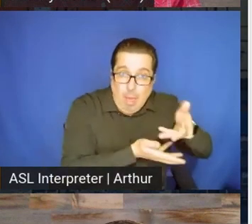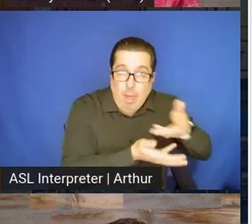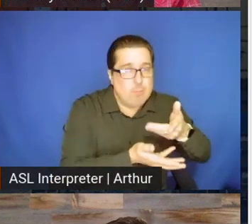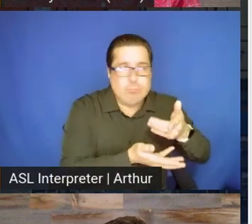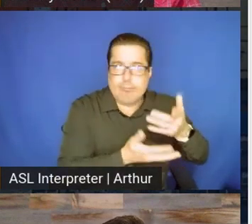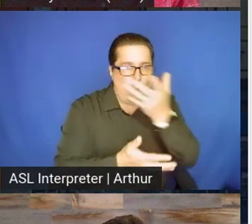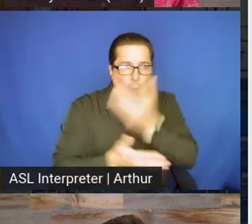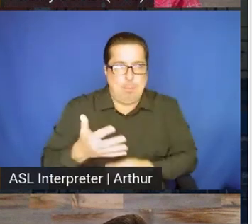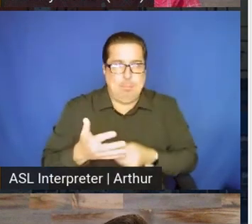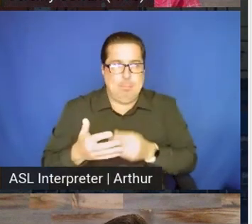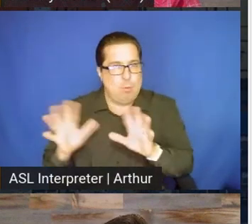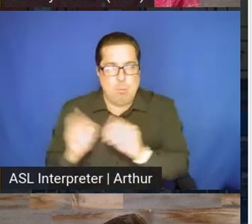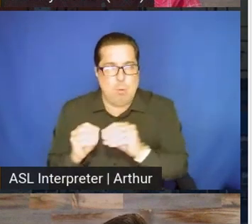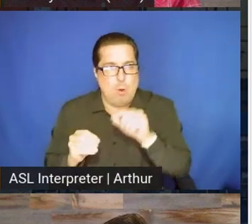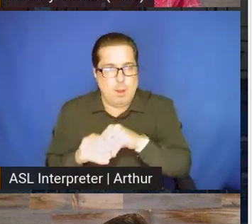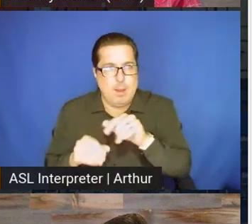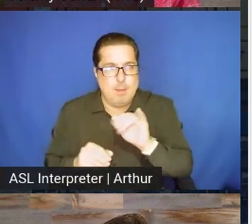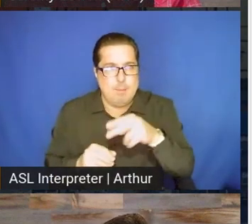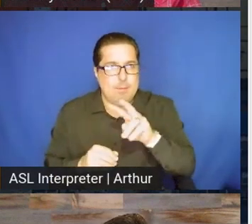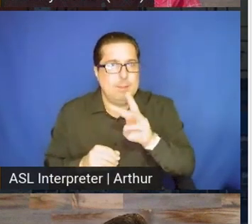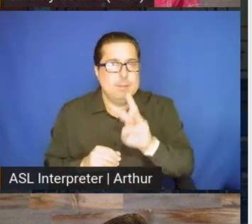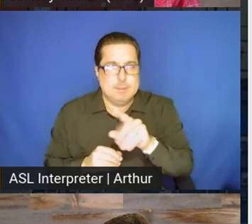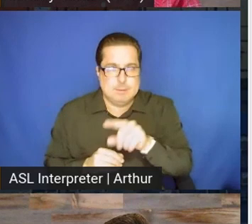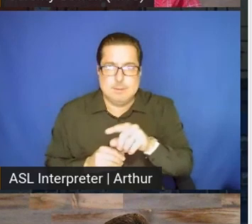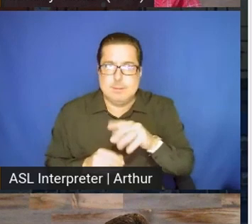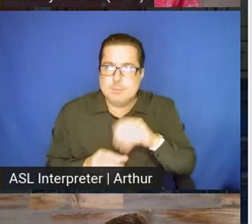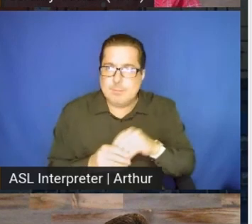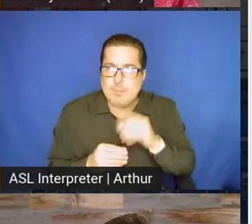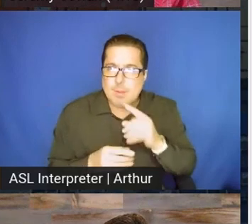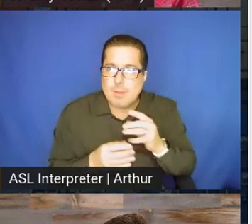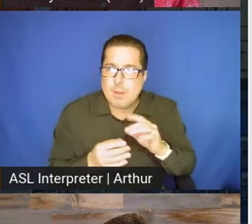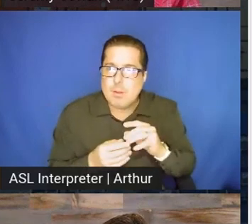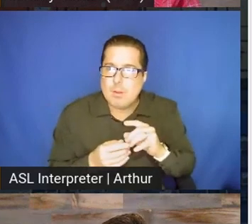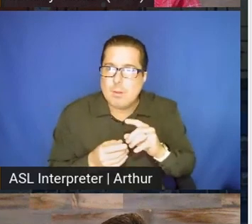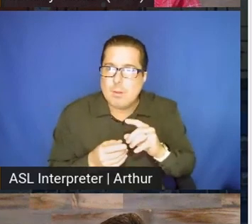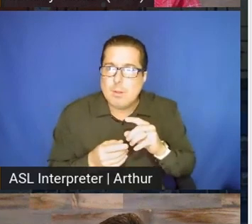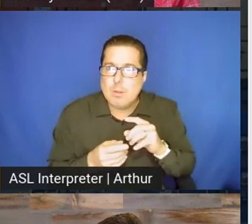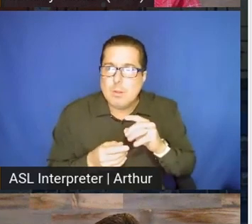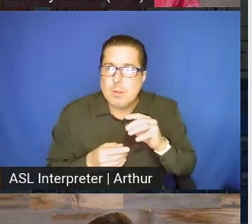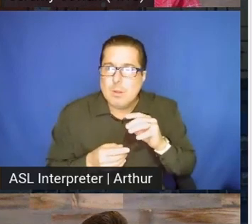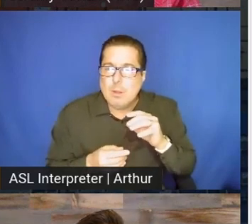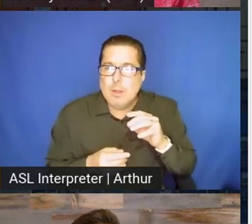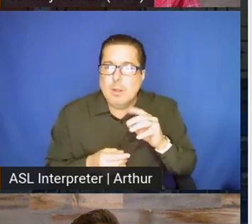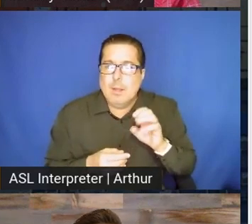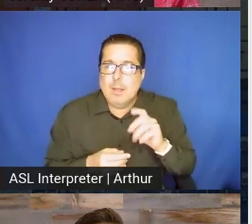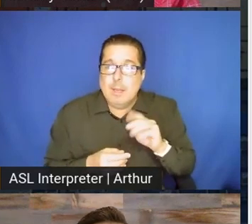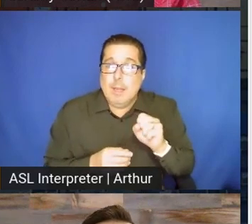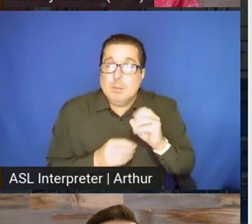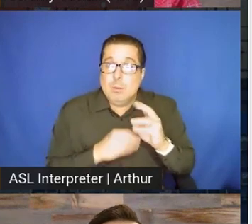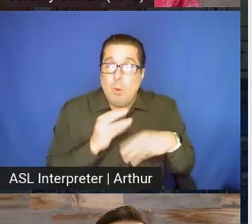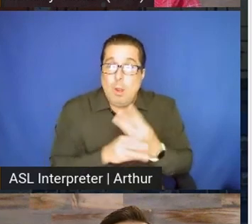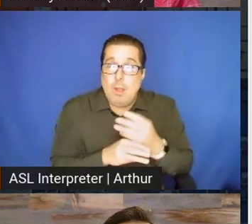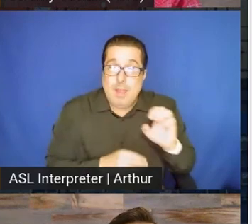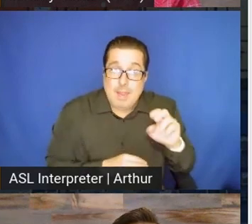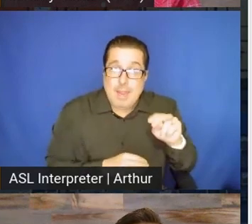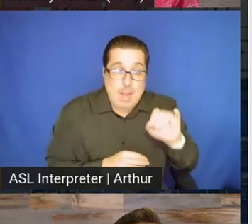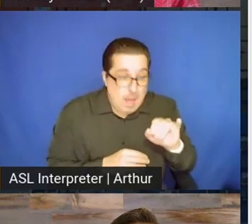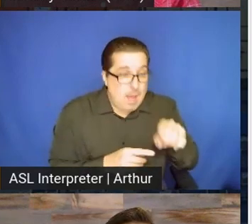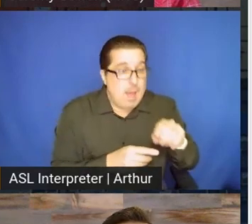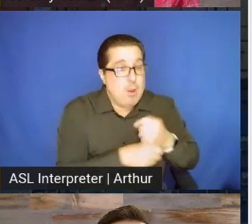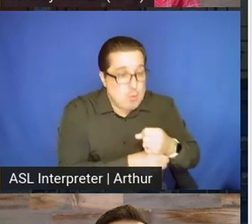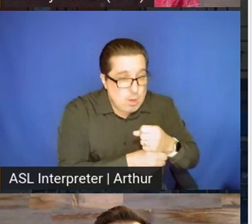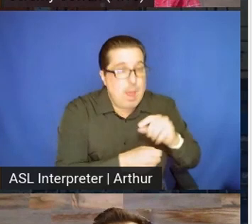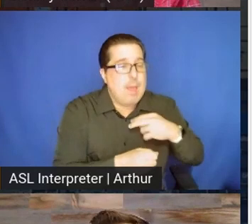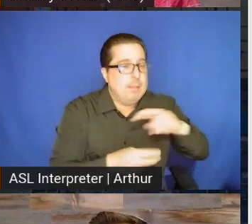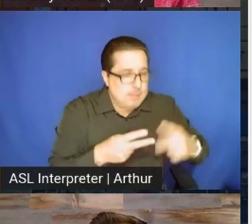we just talked about how VPC CNI actually works, right? We create ENIs, and then we assign the secondary